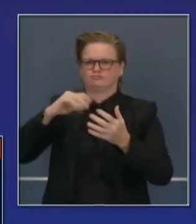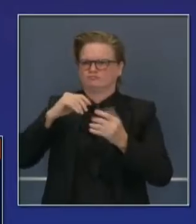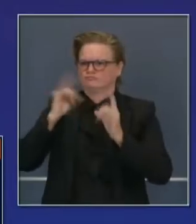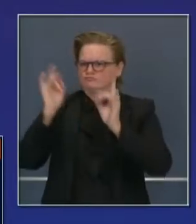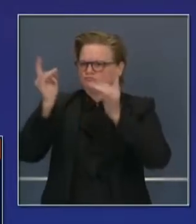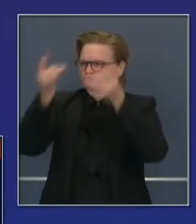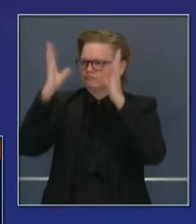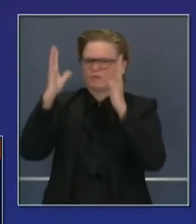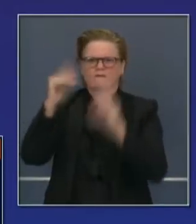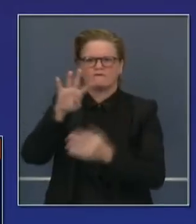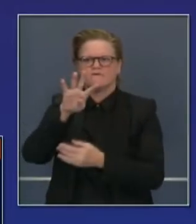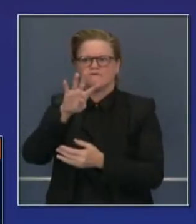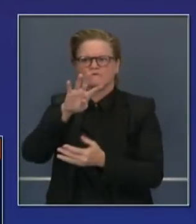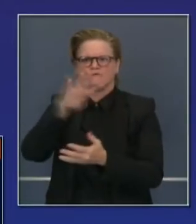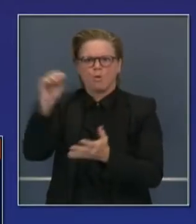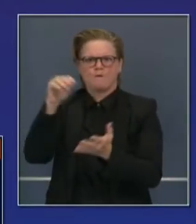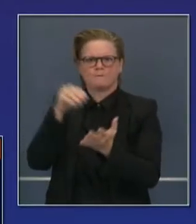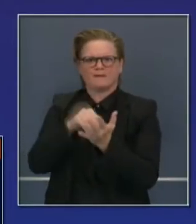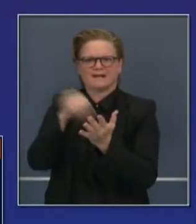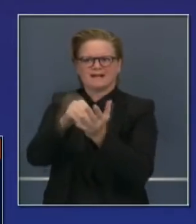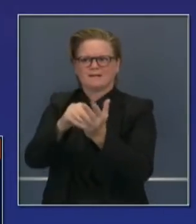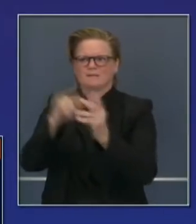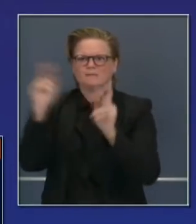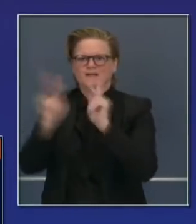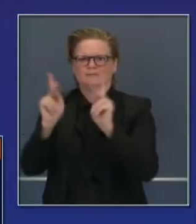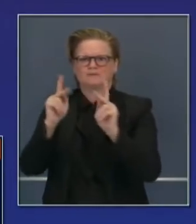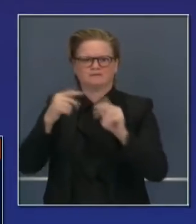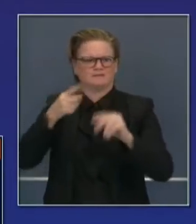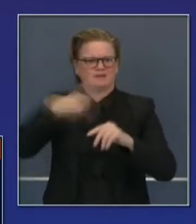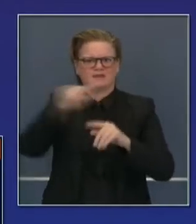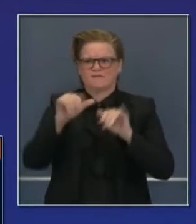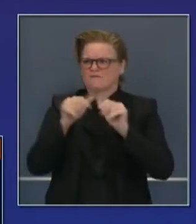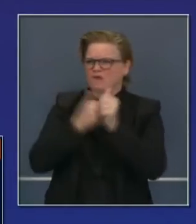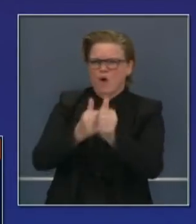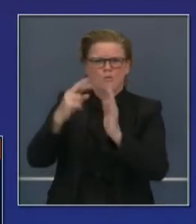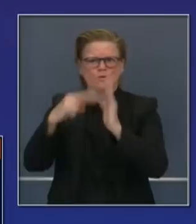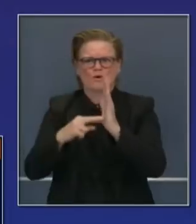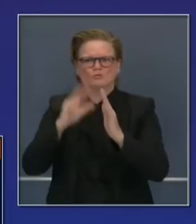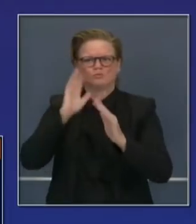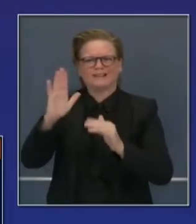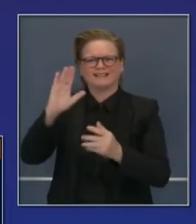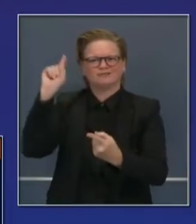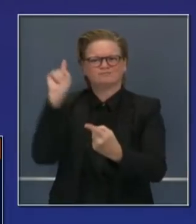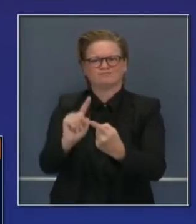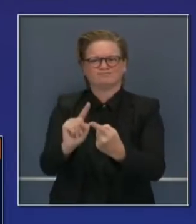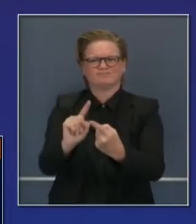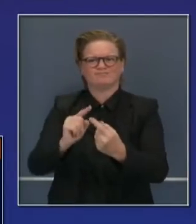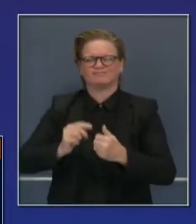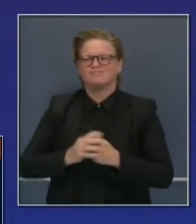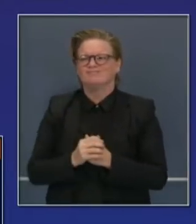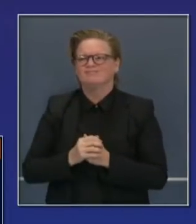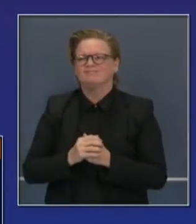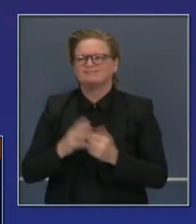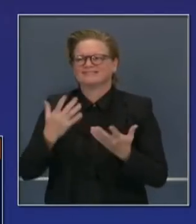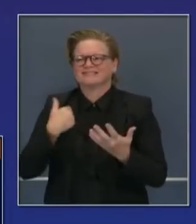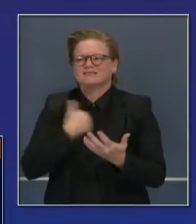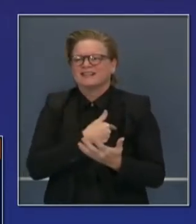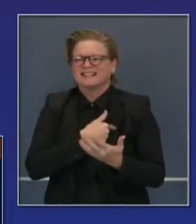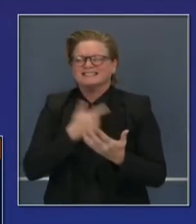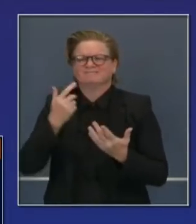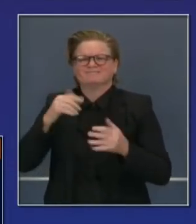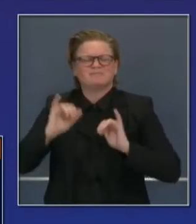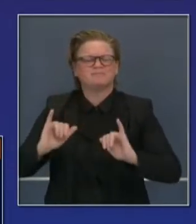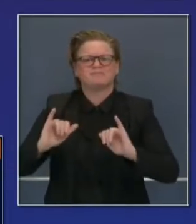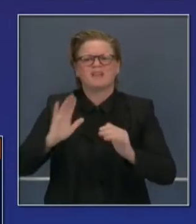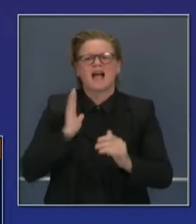met that moment, and we bent the curve in the beginning. Let's take that same spirit and that same